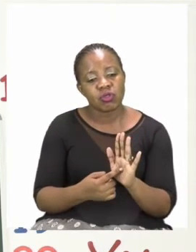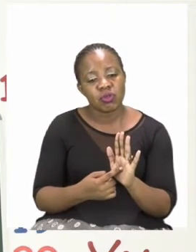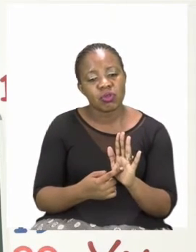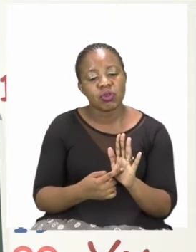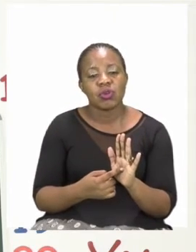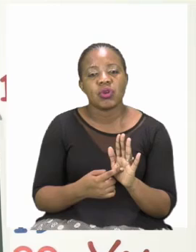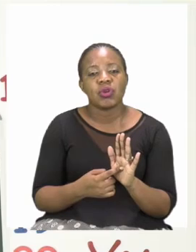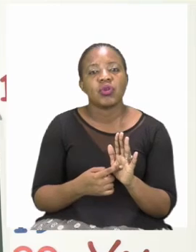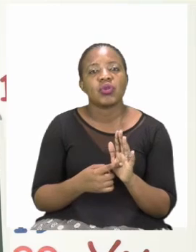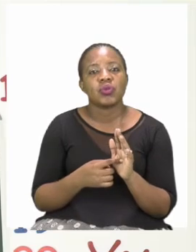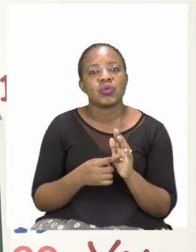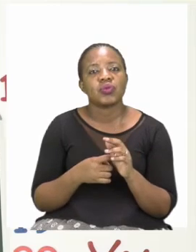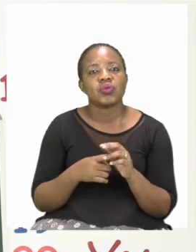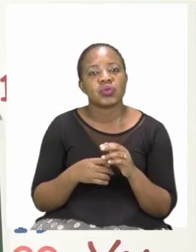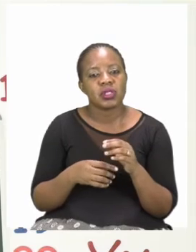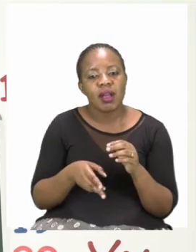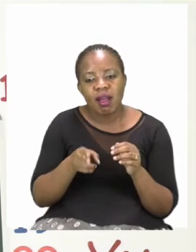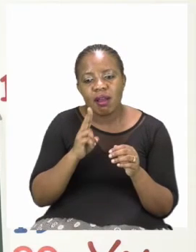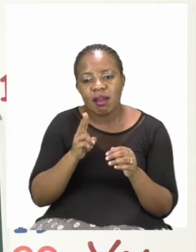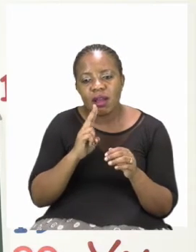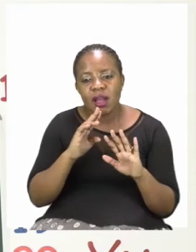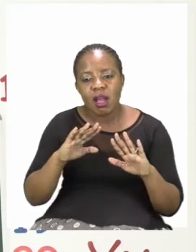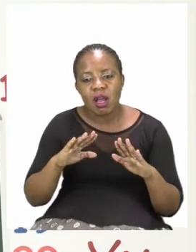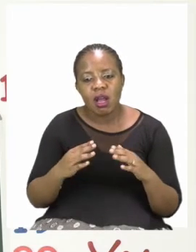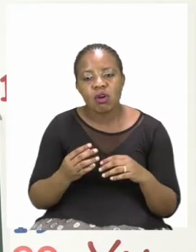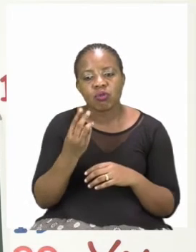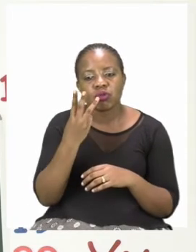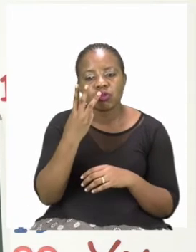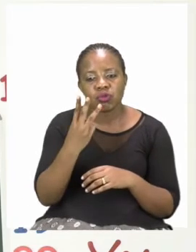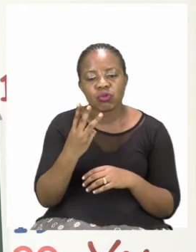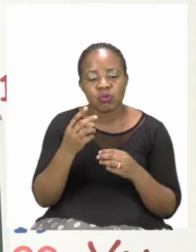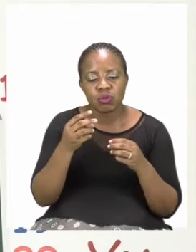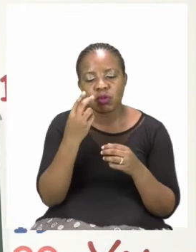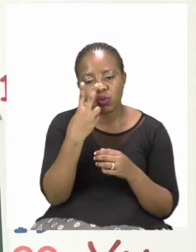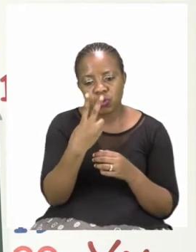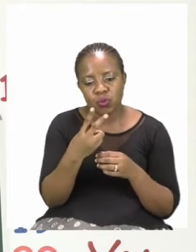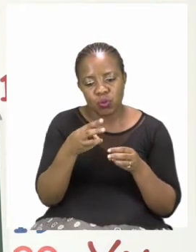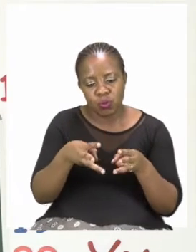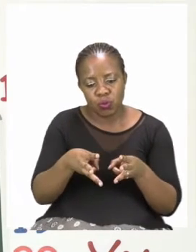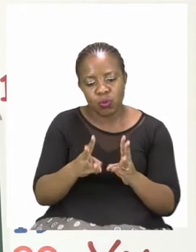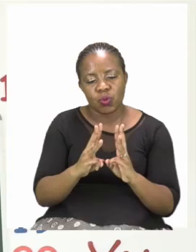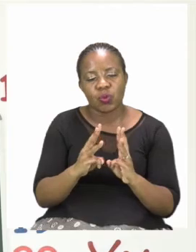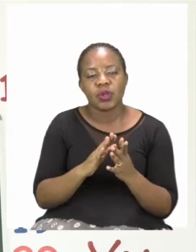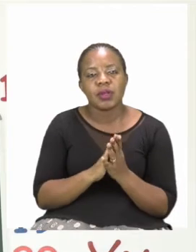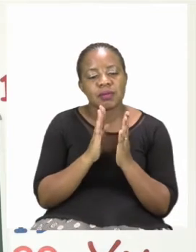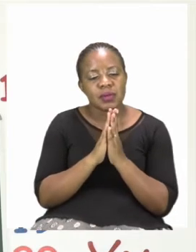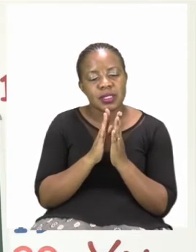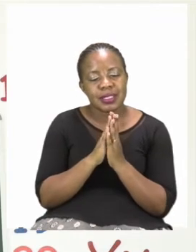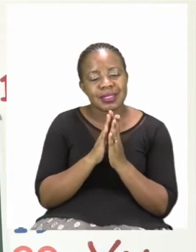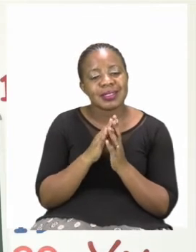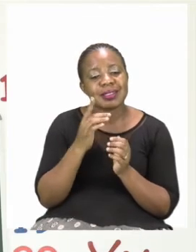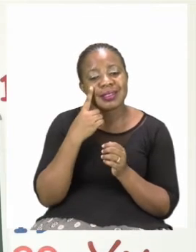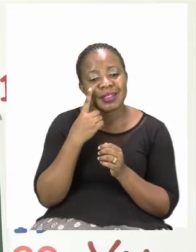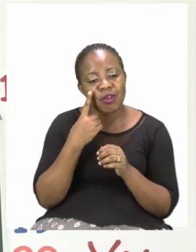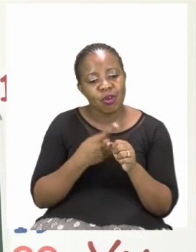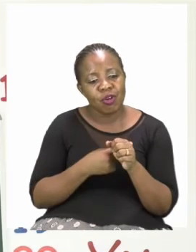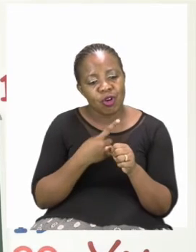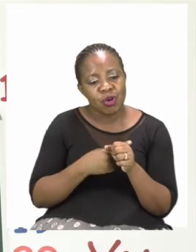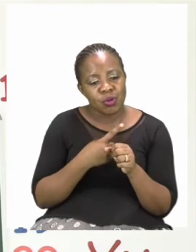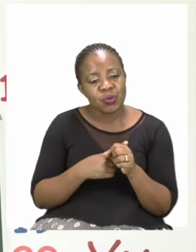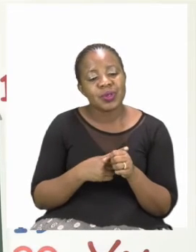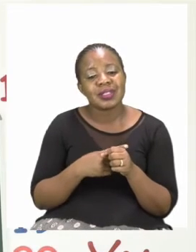going down the body with your finger. Remember, if there's too much on your finger, you can